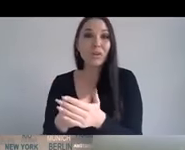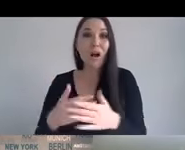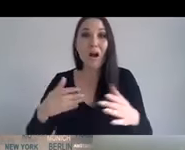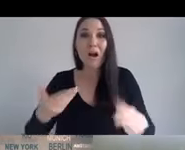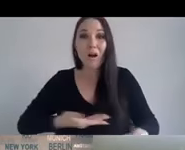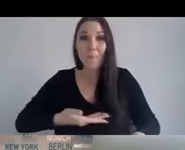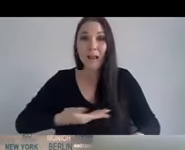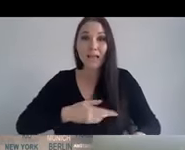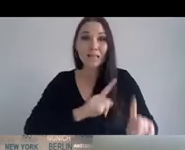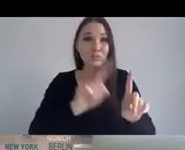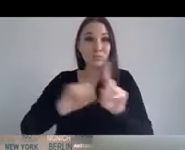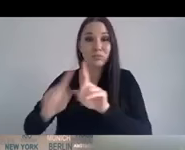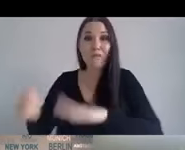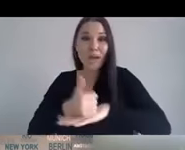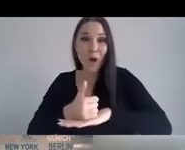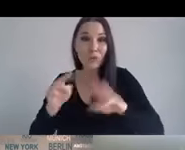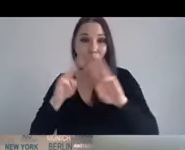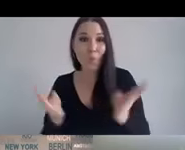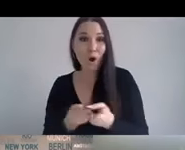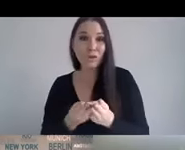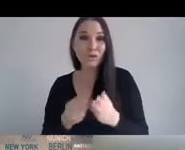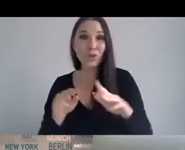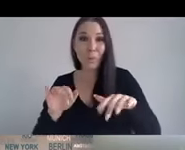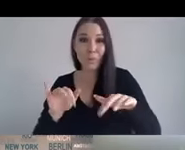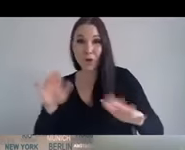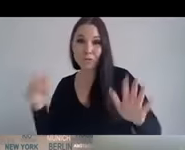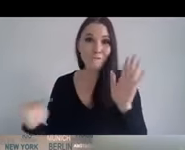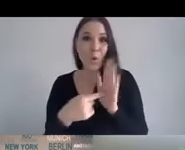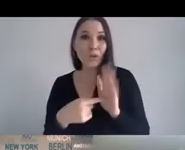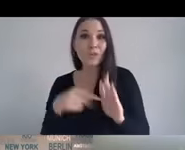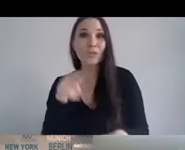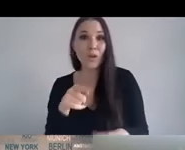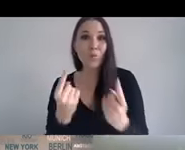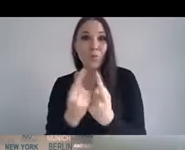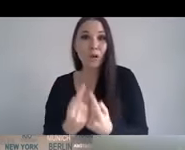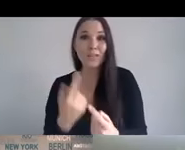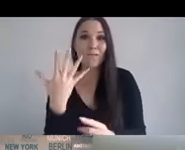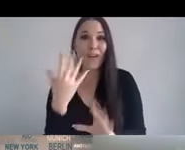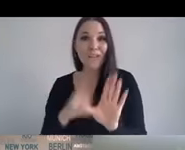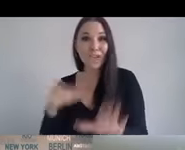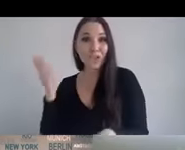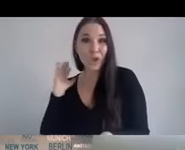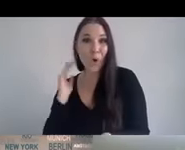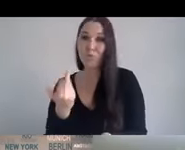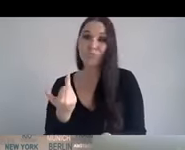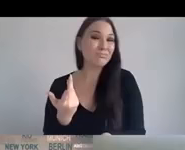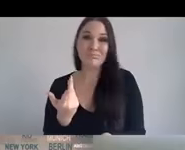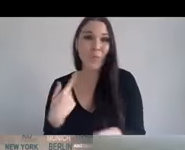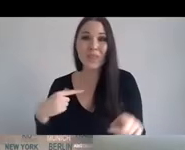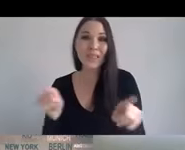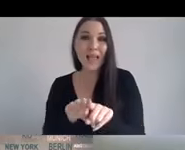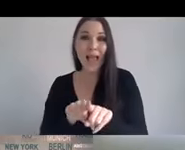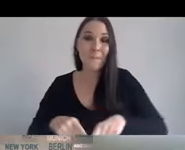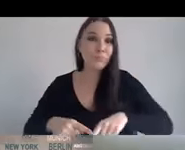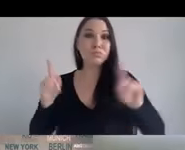across the world which have got computer vision at the core of their product, which 5 years ago, it just wasn't a thing. I